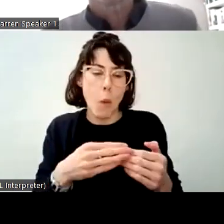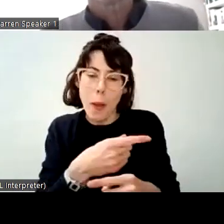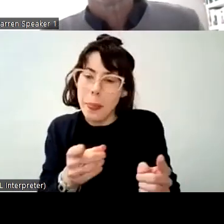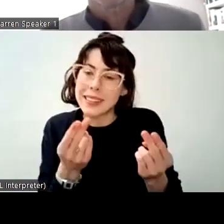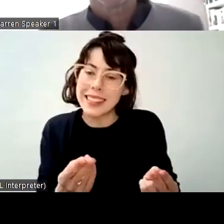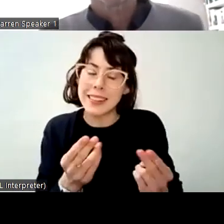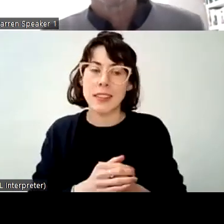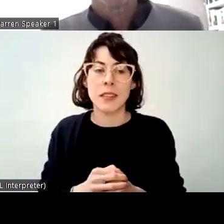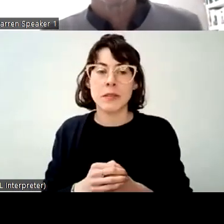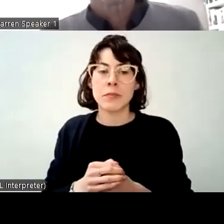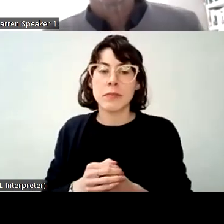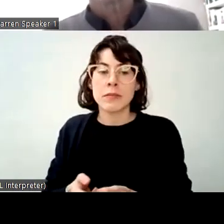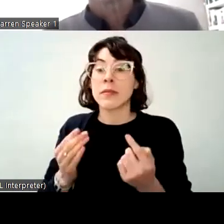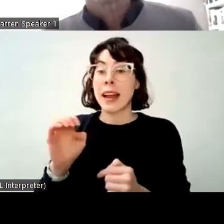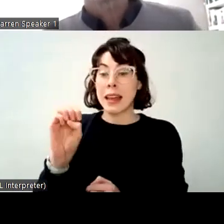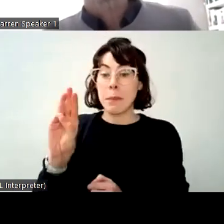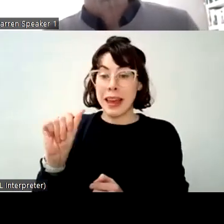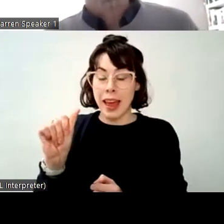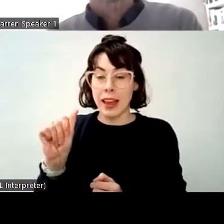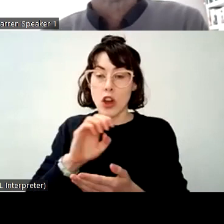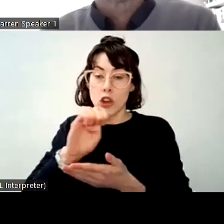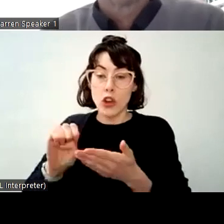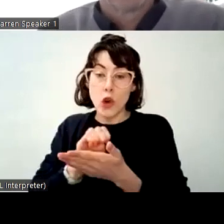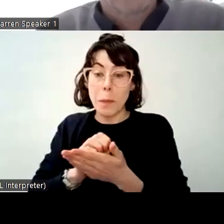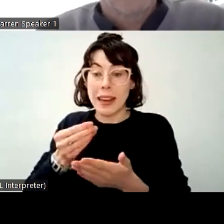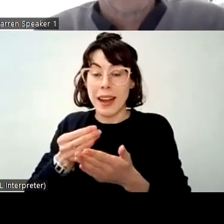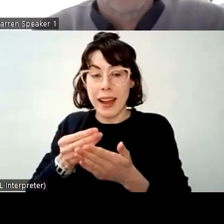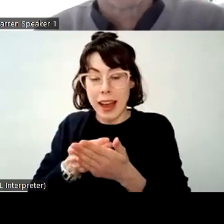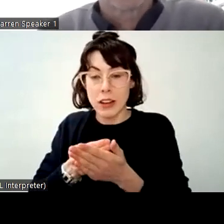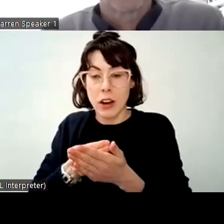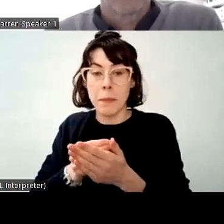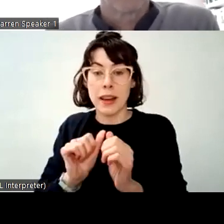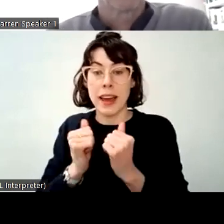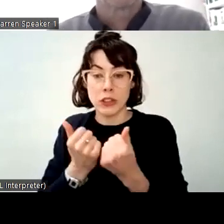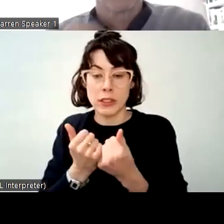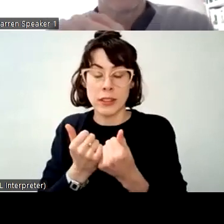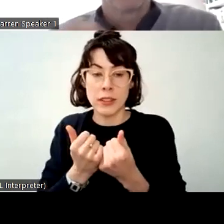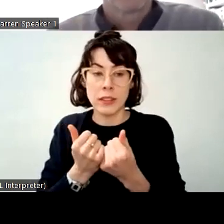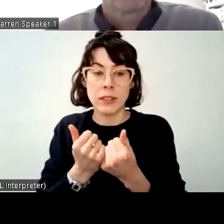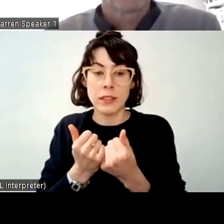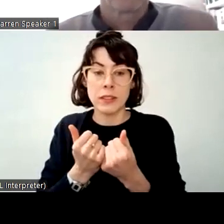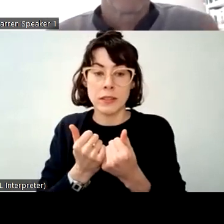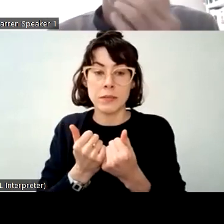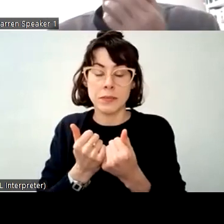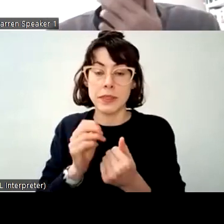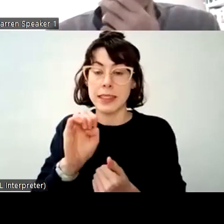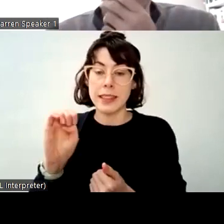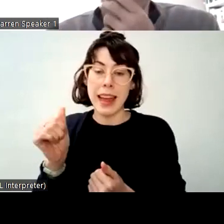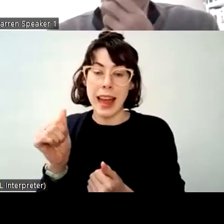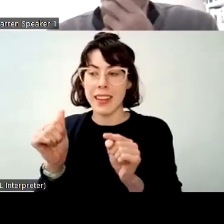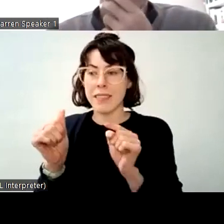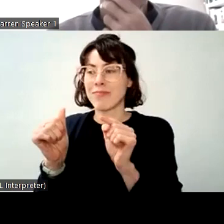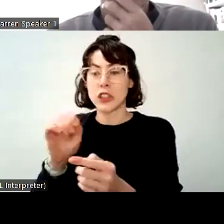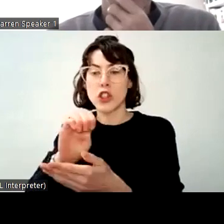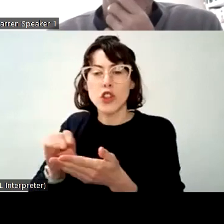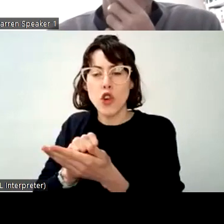the European Economic Agency, has, which is, I suppose, a think tank in Europe, which